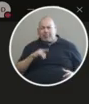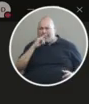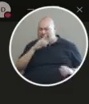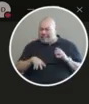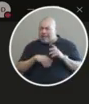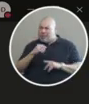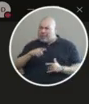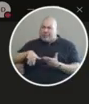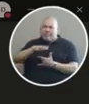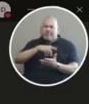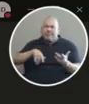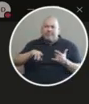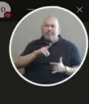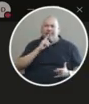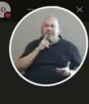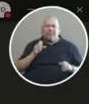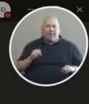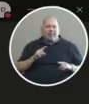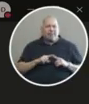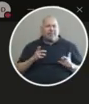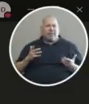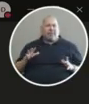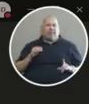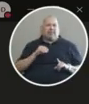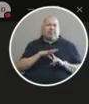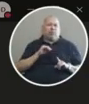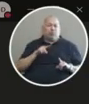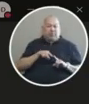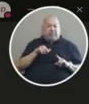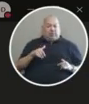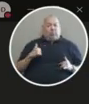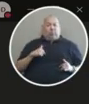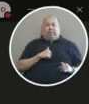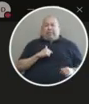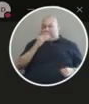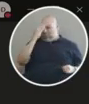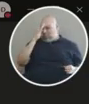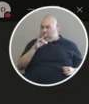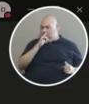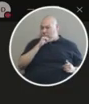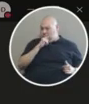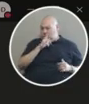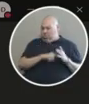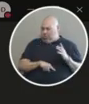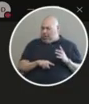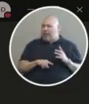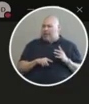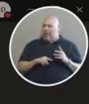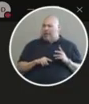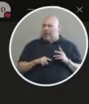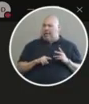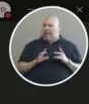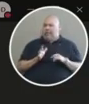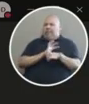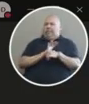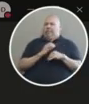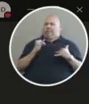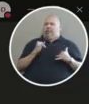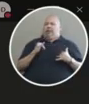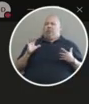kids out here that are possibly being exposed because at this point we don't know who or where the virus is